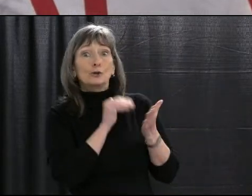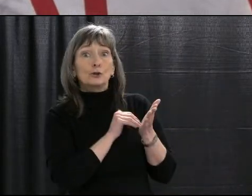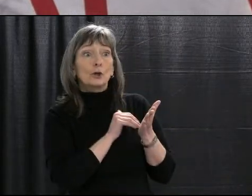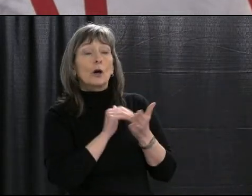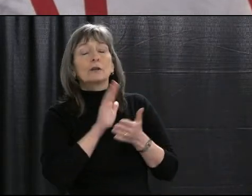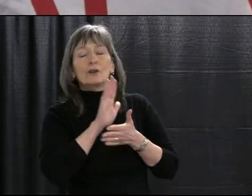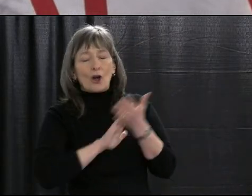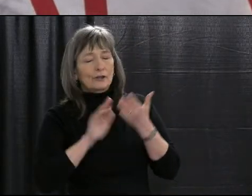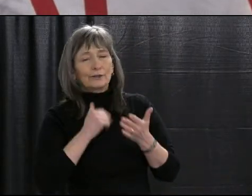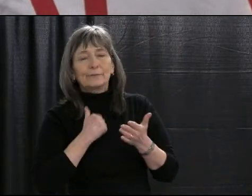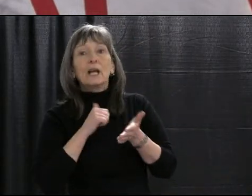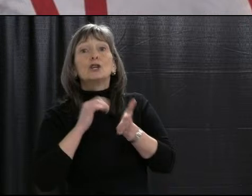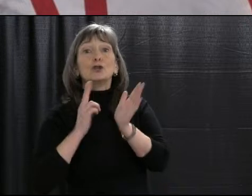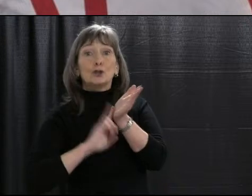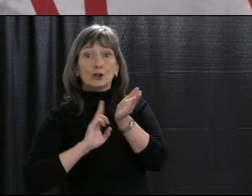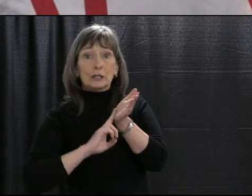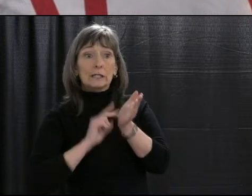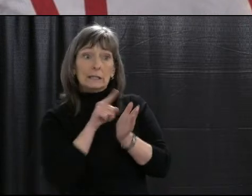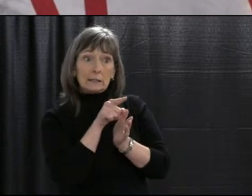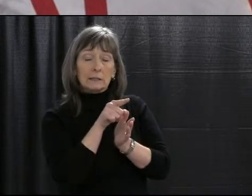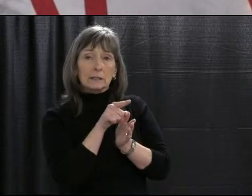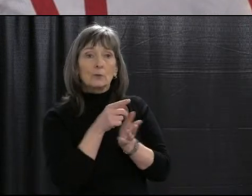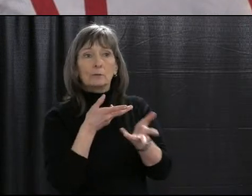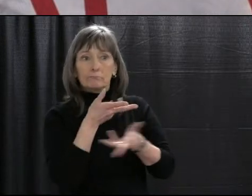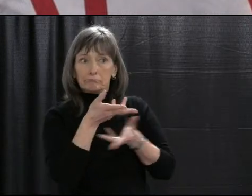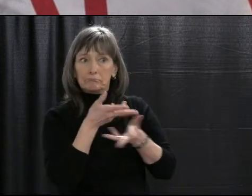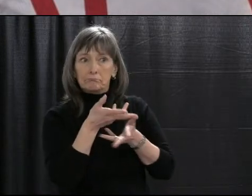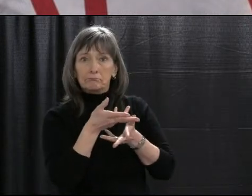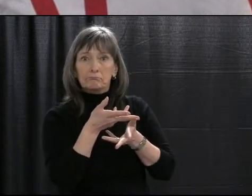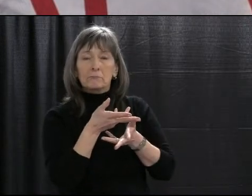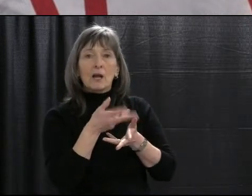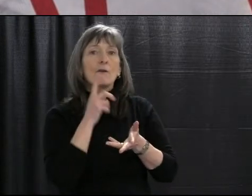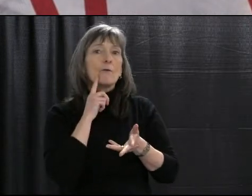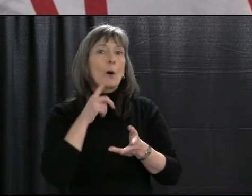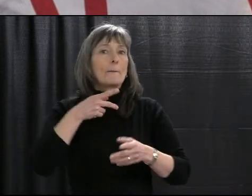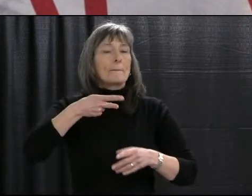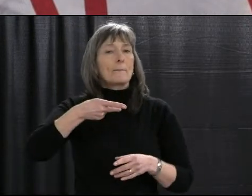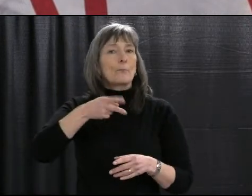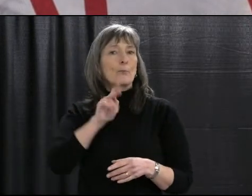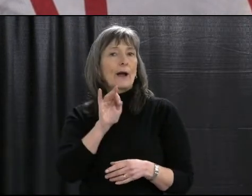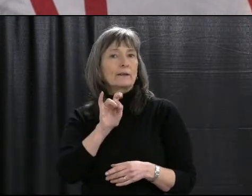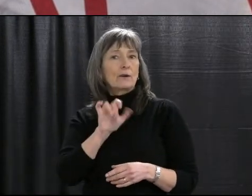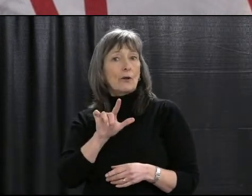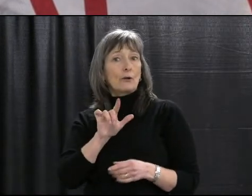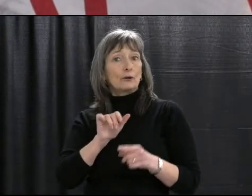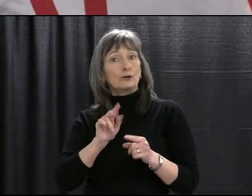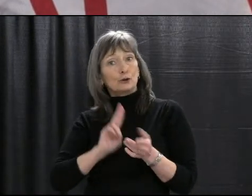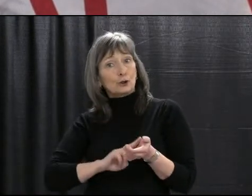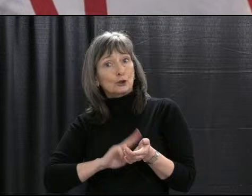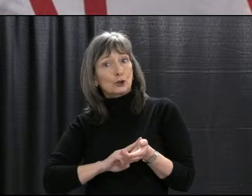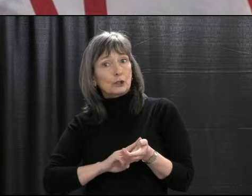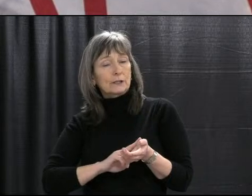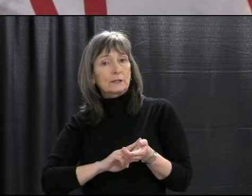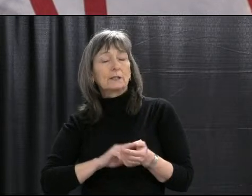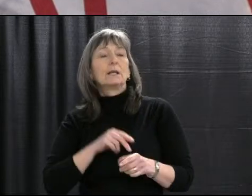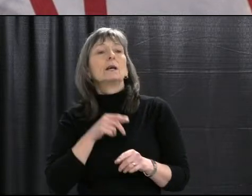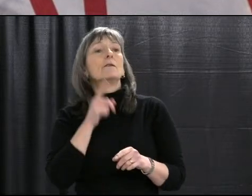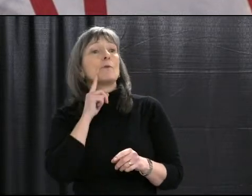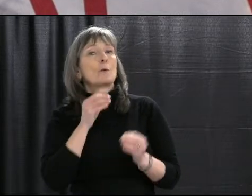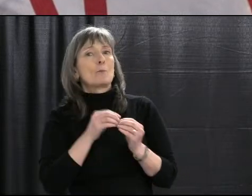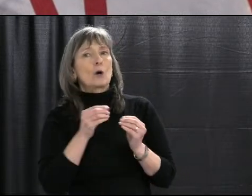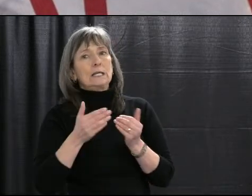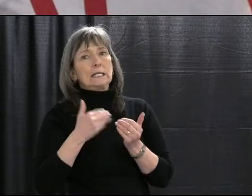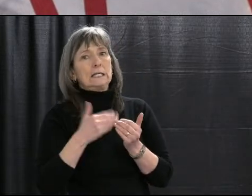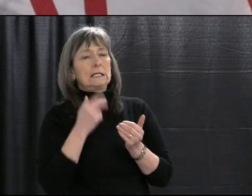Registered Nurses and practical nurses to make it easier for licensure